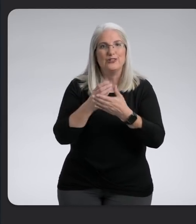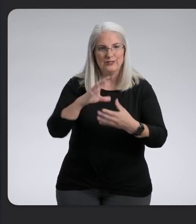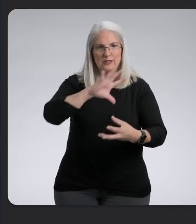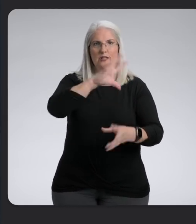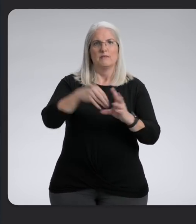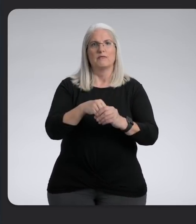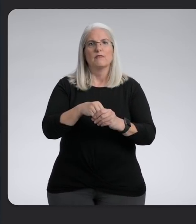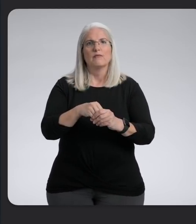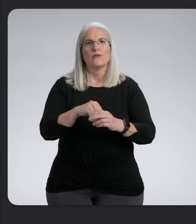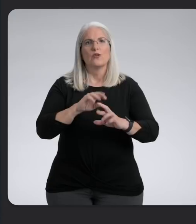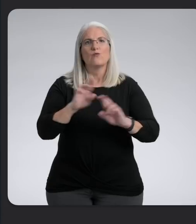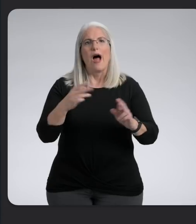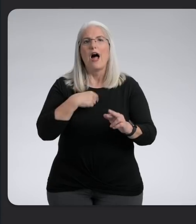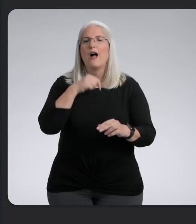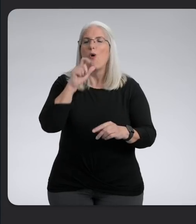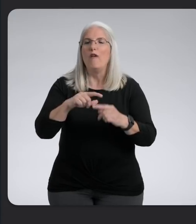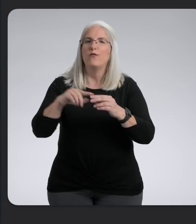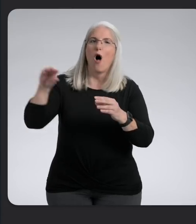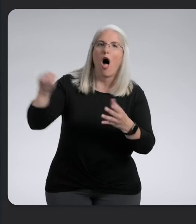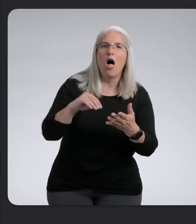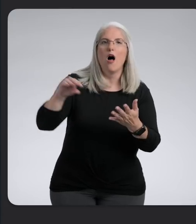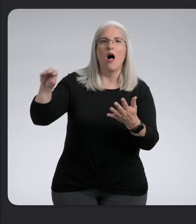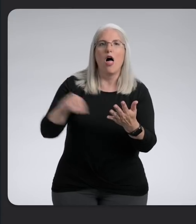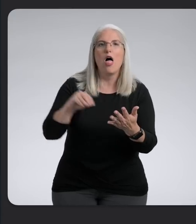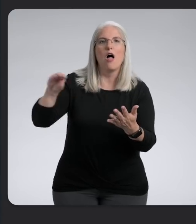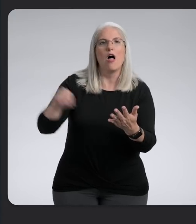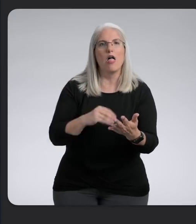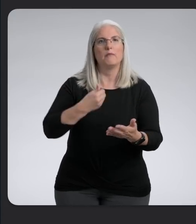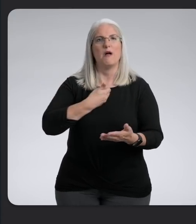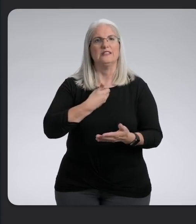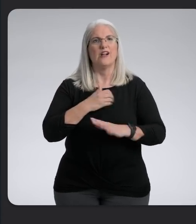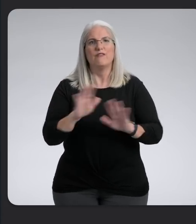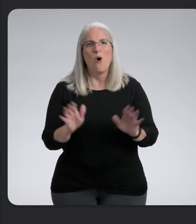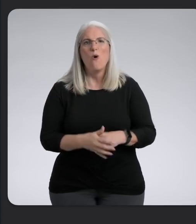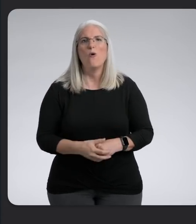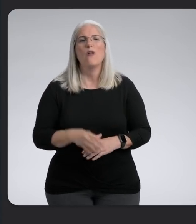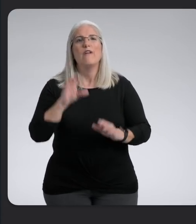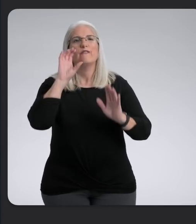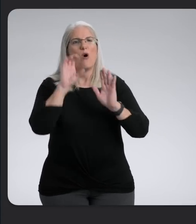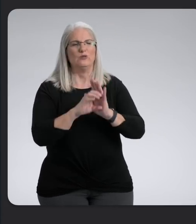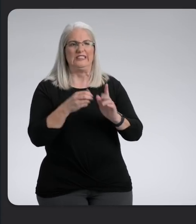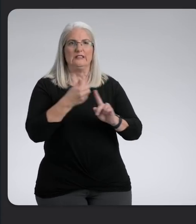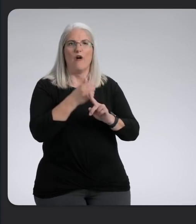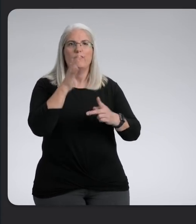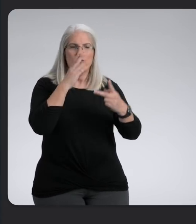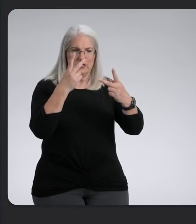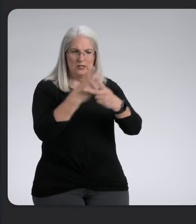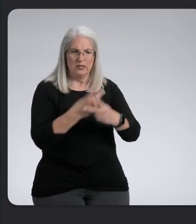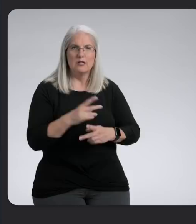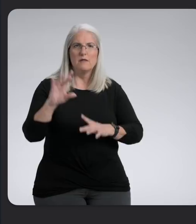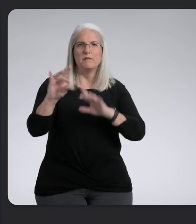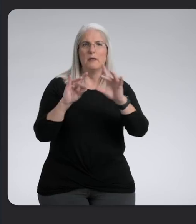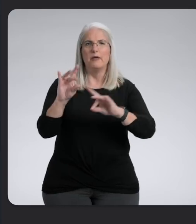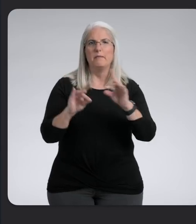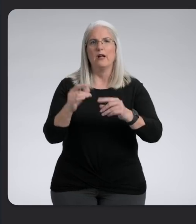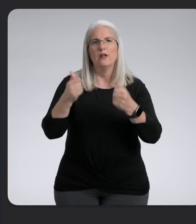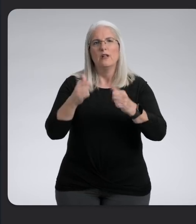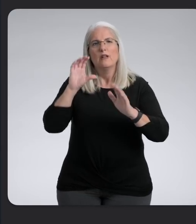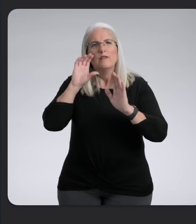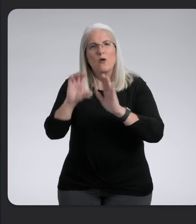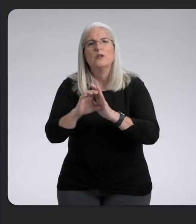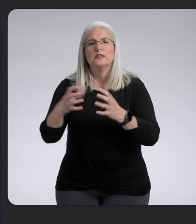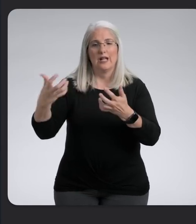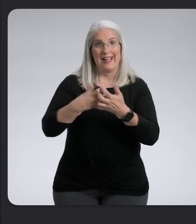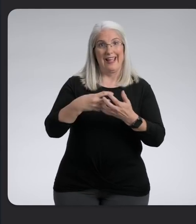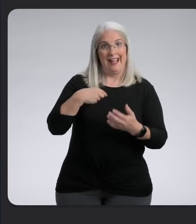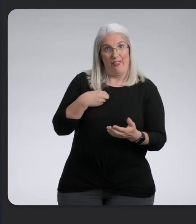with zero effort. And Photos is smart enough to only bring over the ones I actually care about, like the ones I was there for. So I don't have to worry